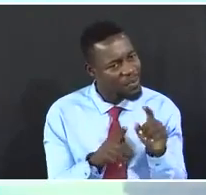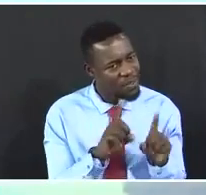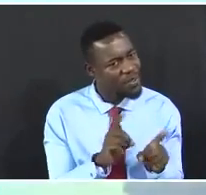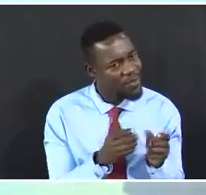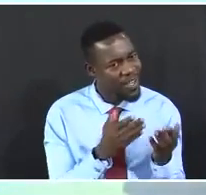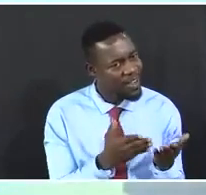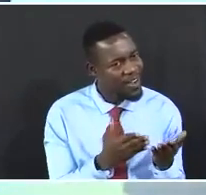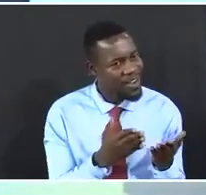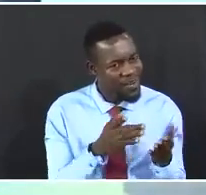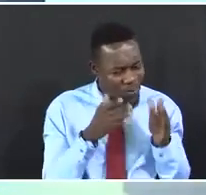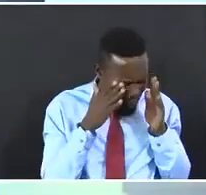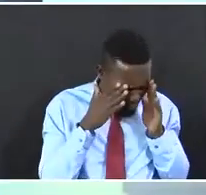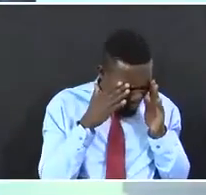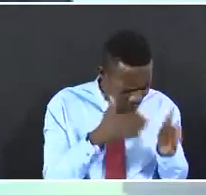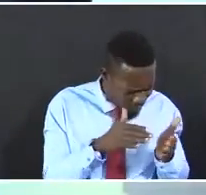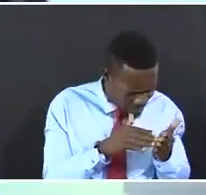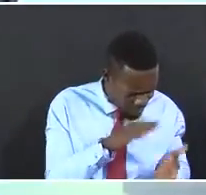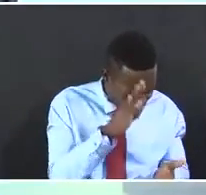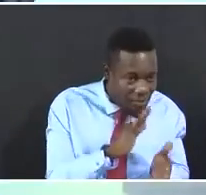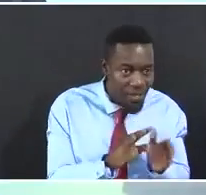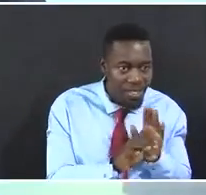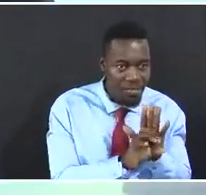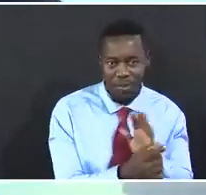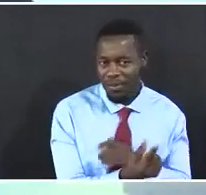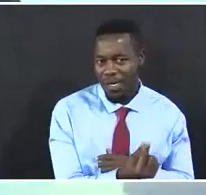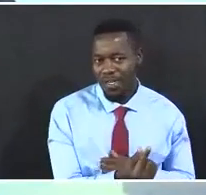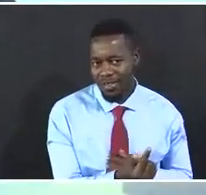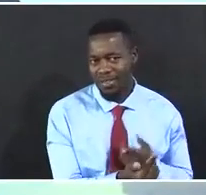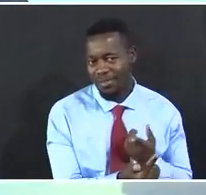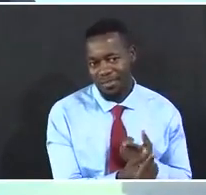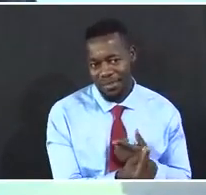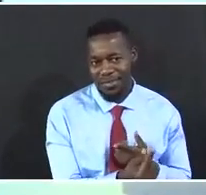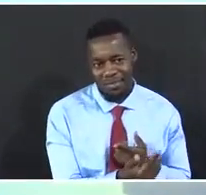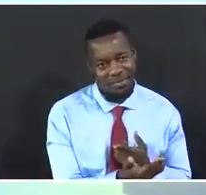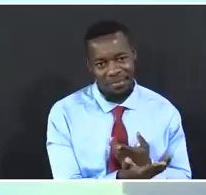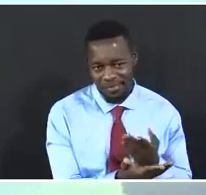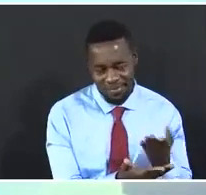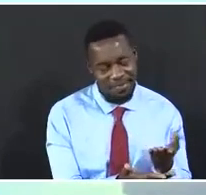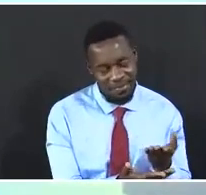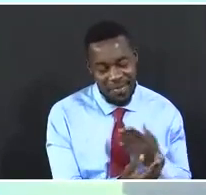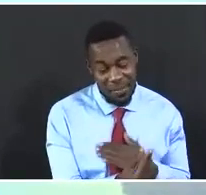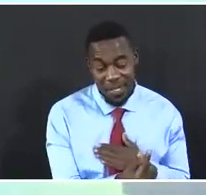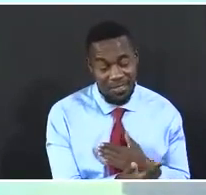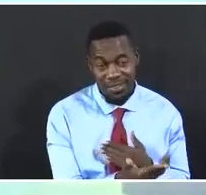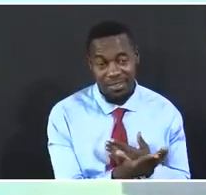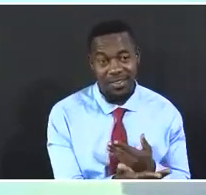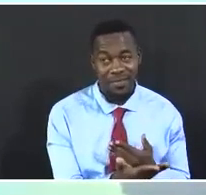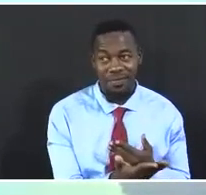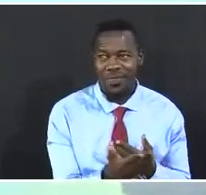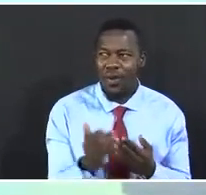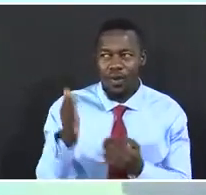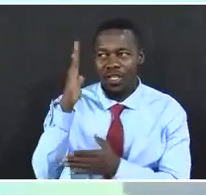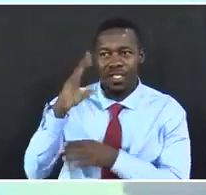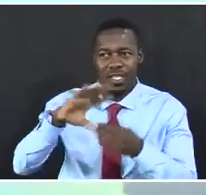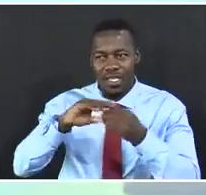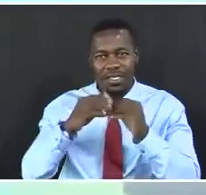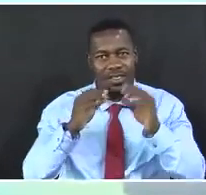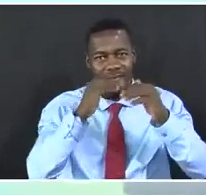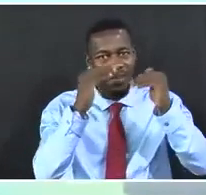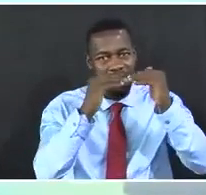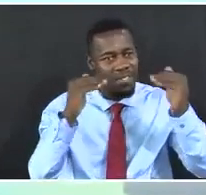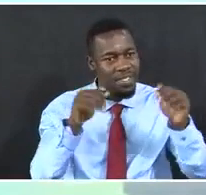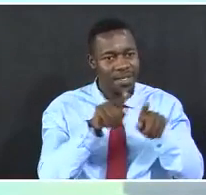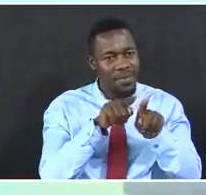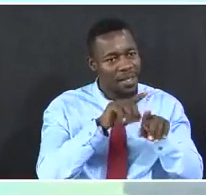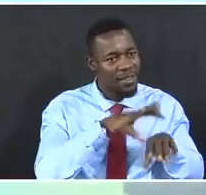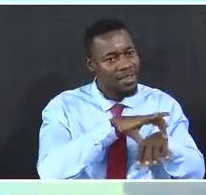We concentrate so much on those things that they actually mask us from seeing the true God, who is the creator of heaven and earth. Which